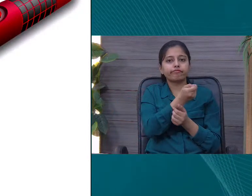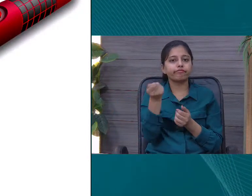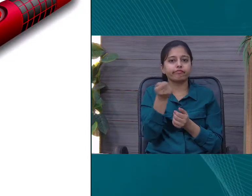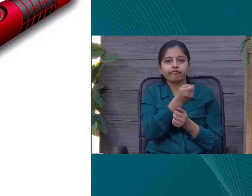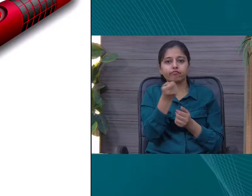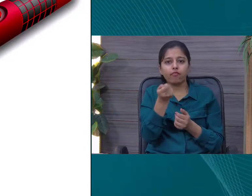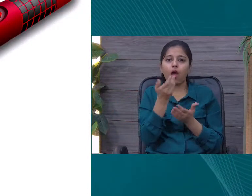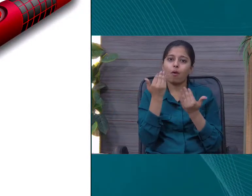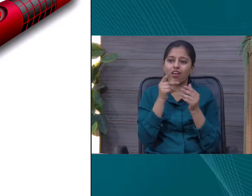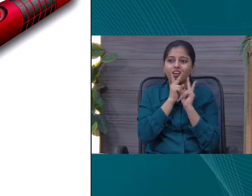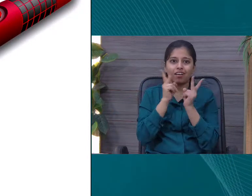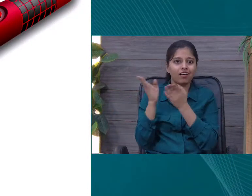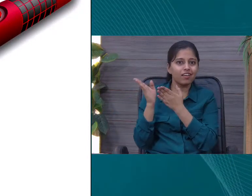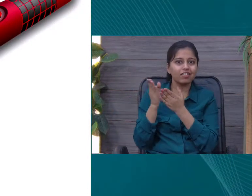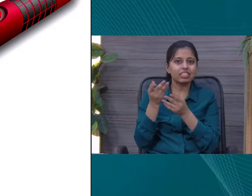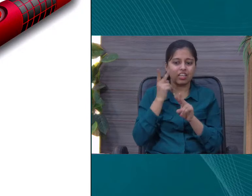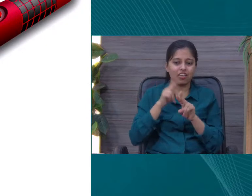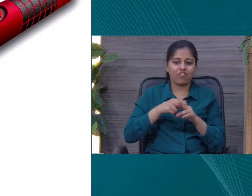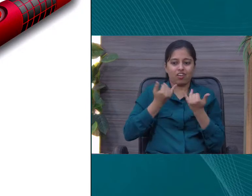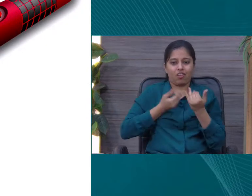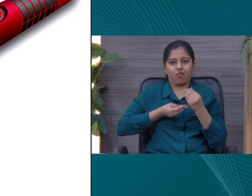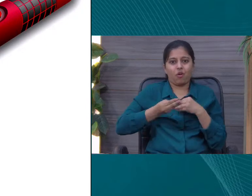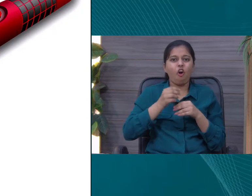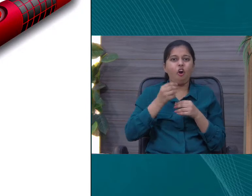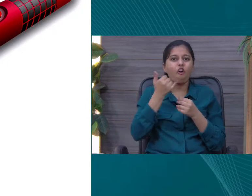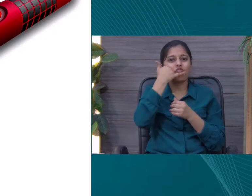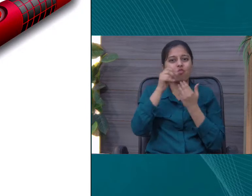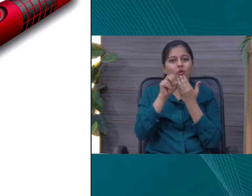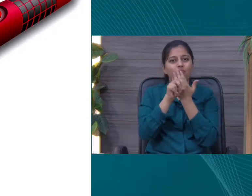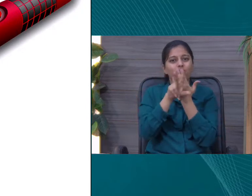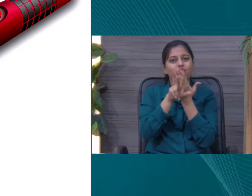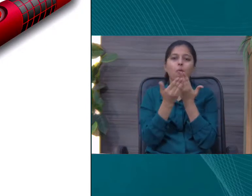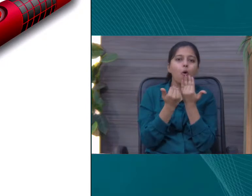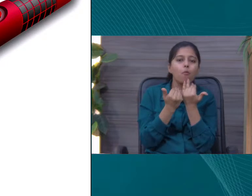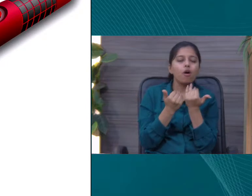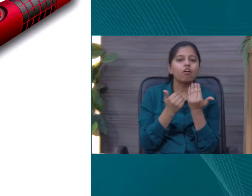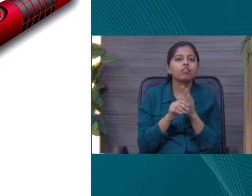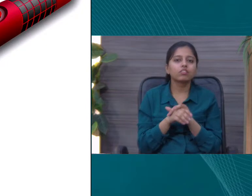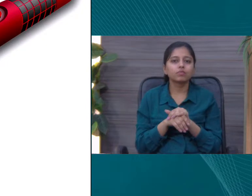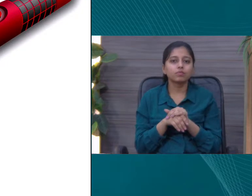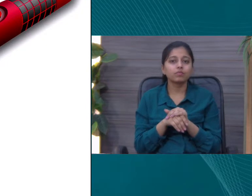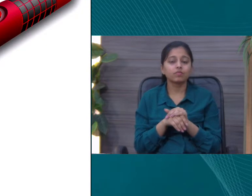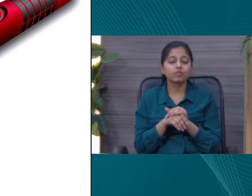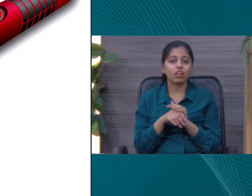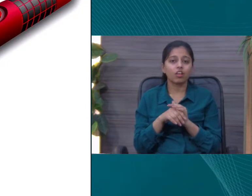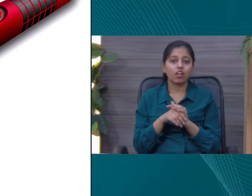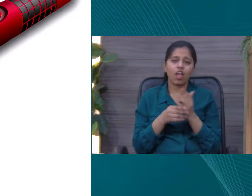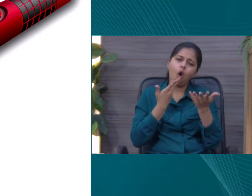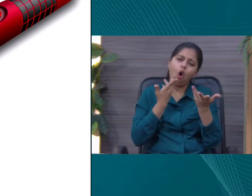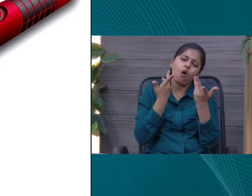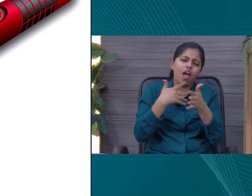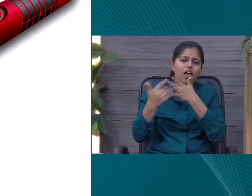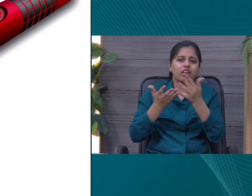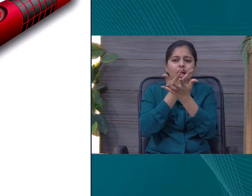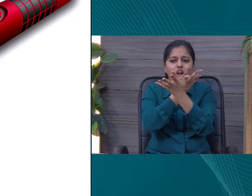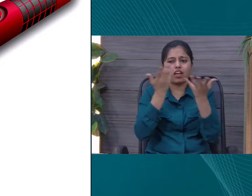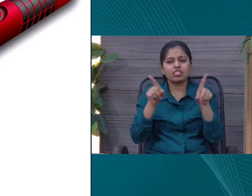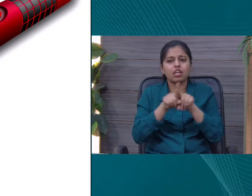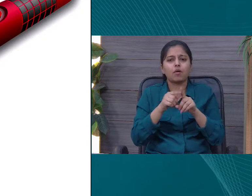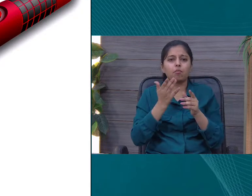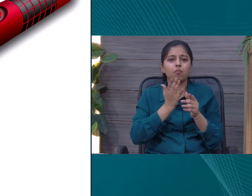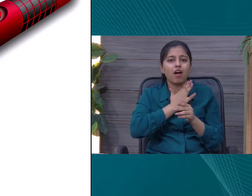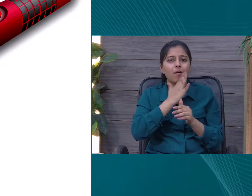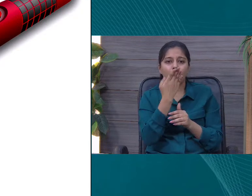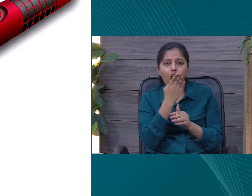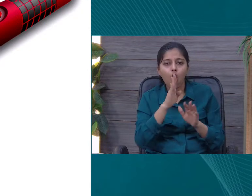using the torch these days, we can use the mobile phone torch as well. Right. And we can use any object, leaf or